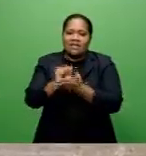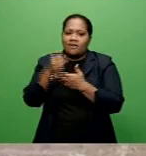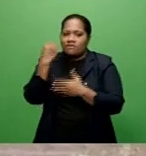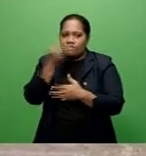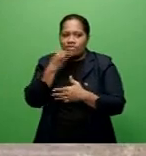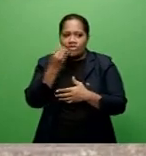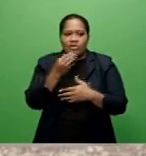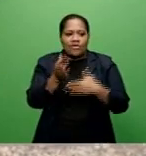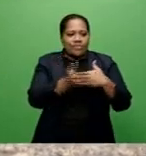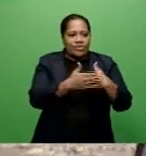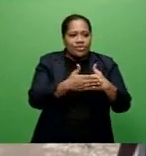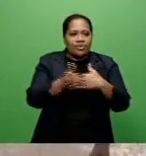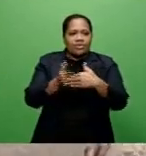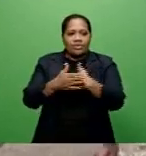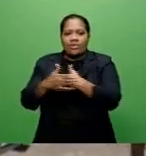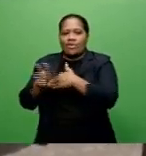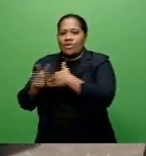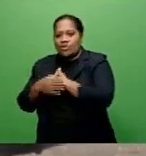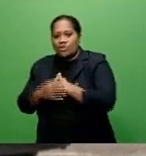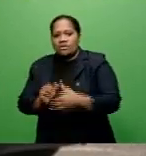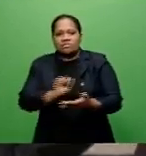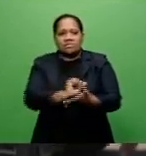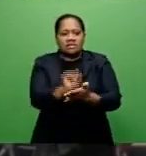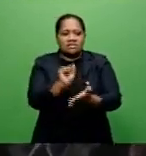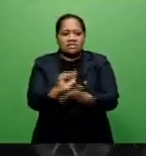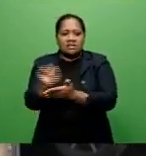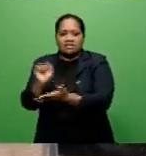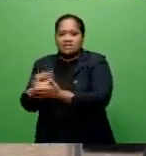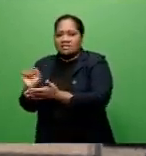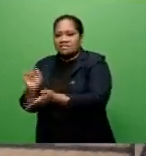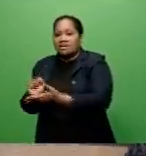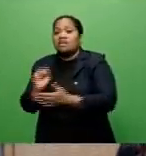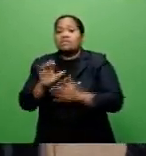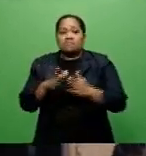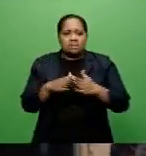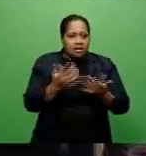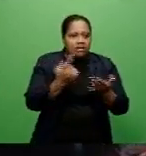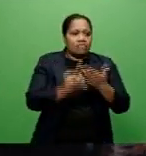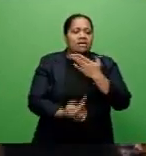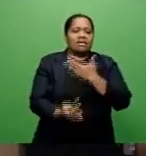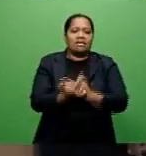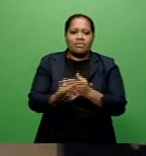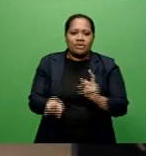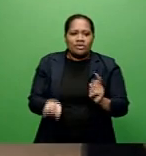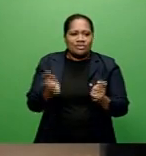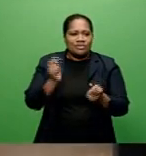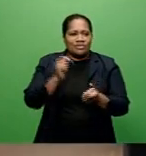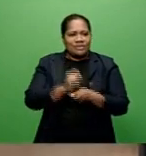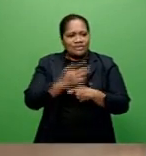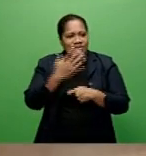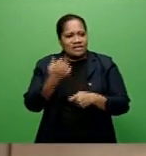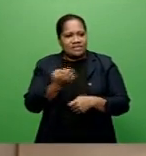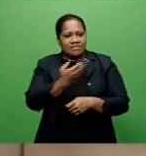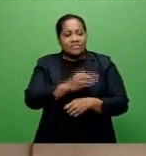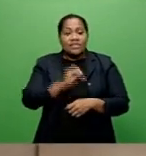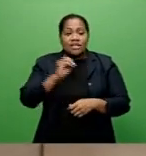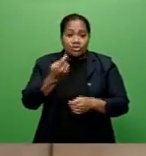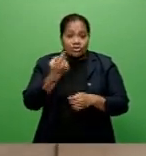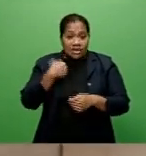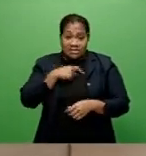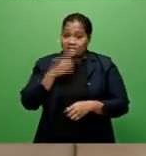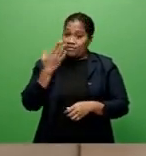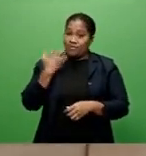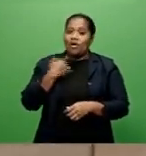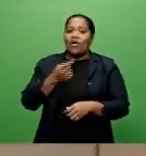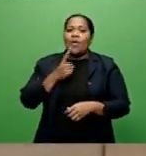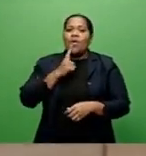were later hit by a roadblock that eventually changed their lives. So we were taking orders online and then we were